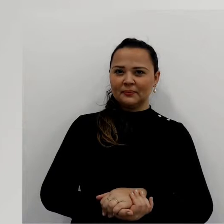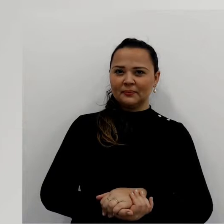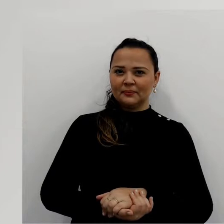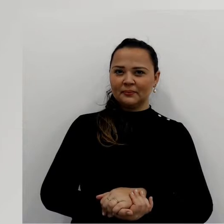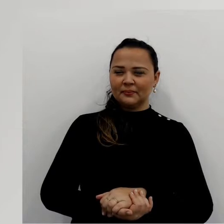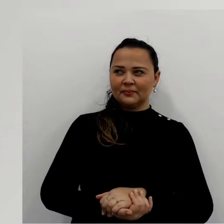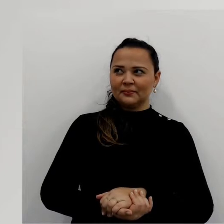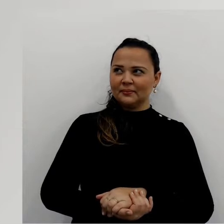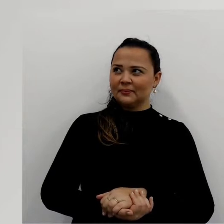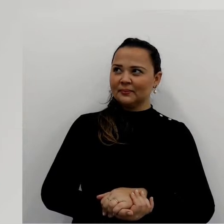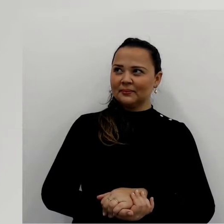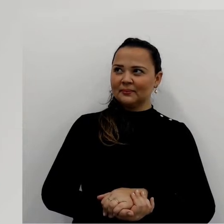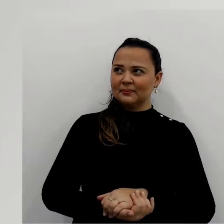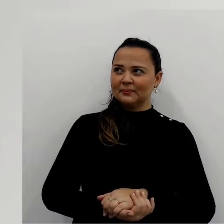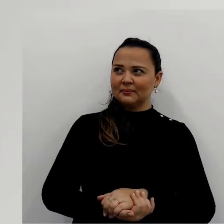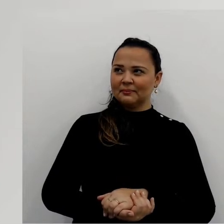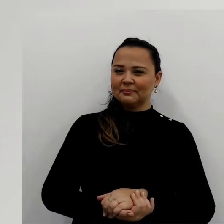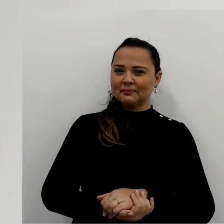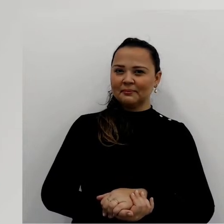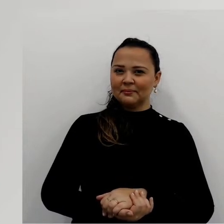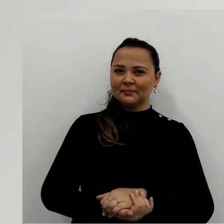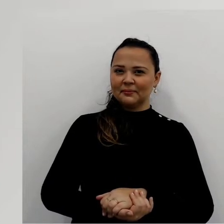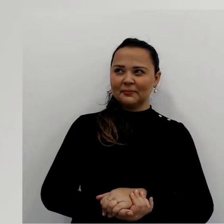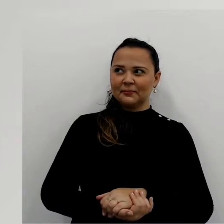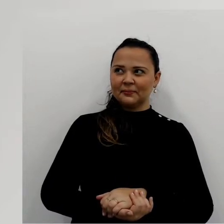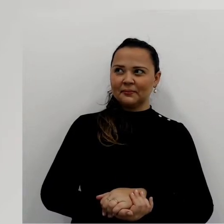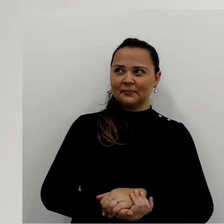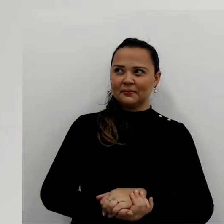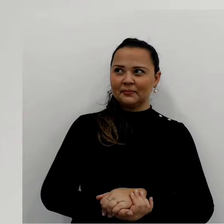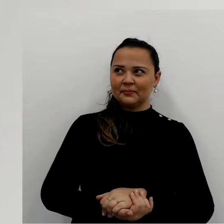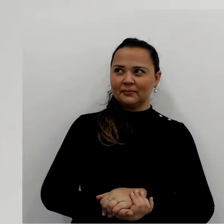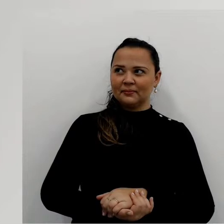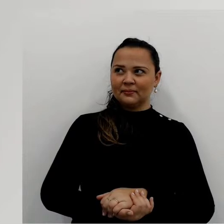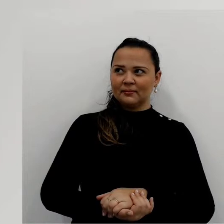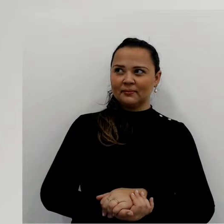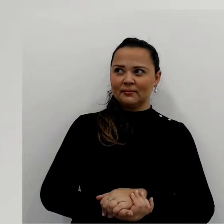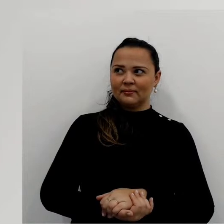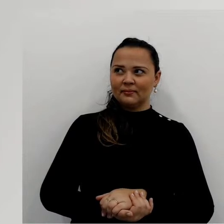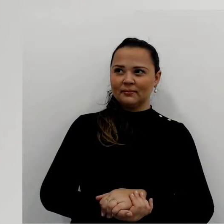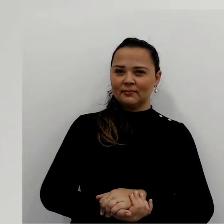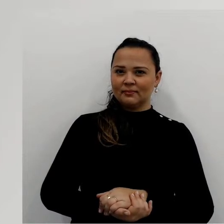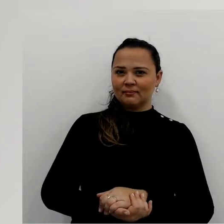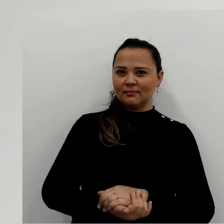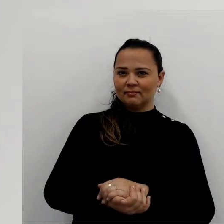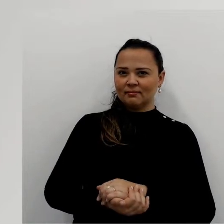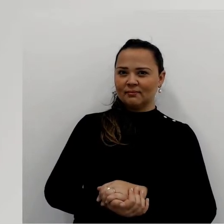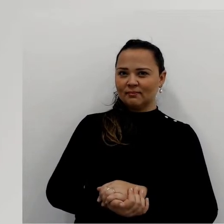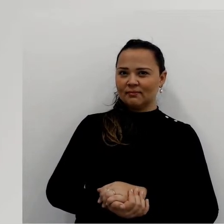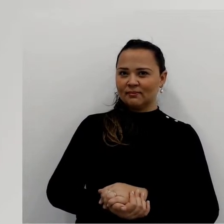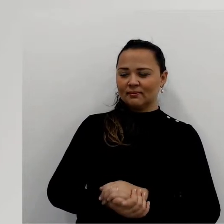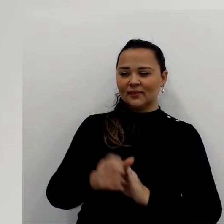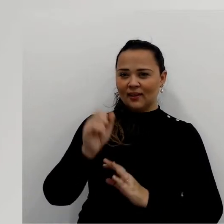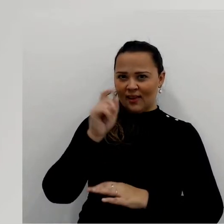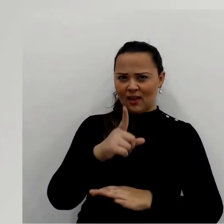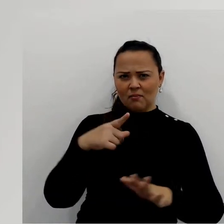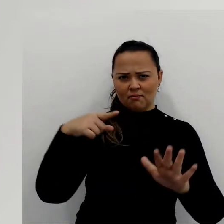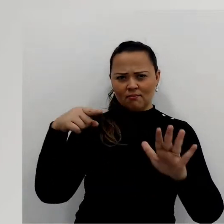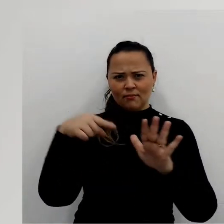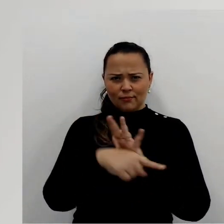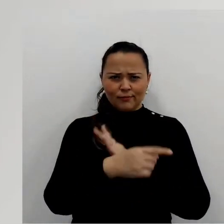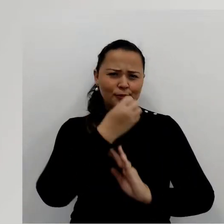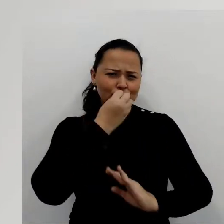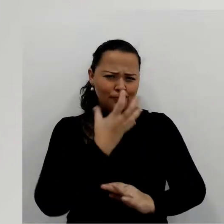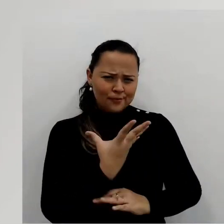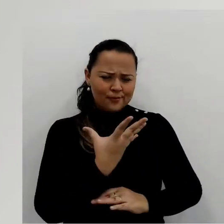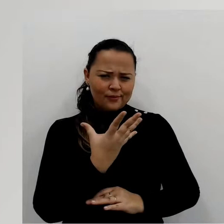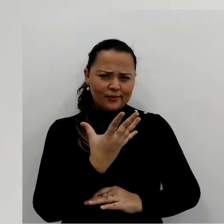on-demand cost. Okay, excellent. That's a very good question, because when you look at the